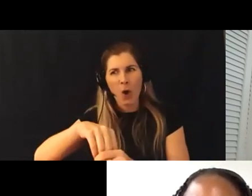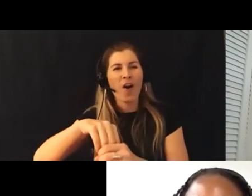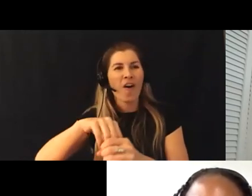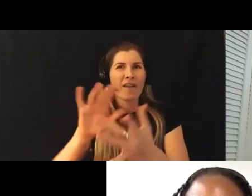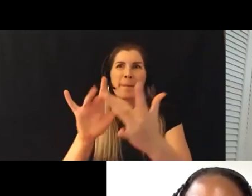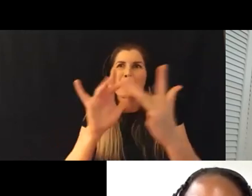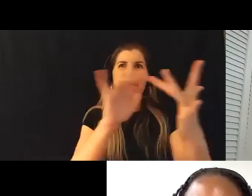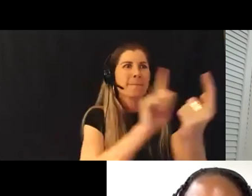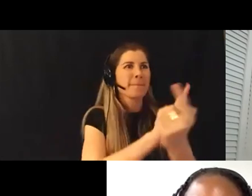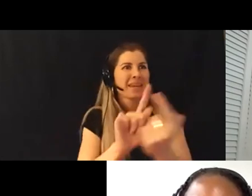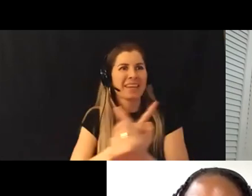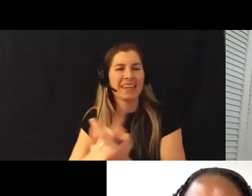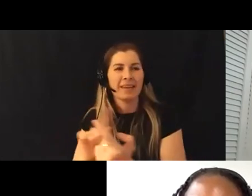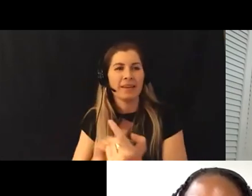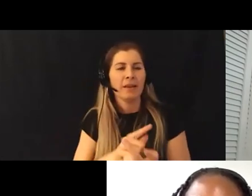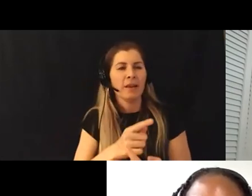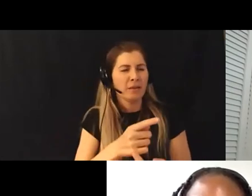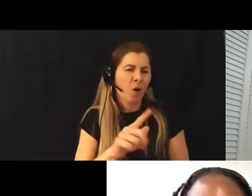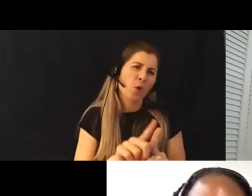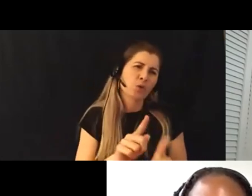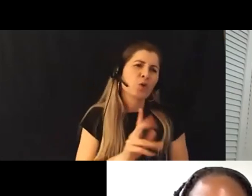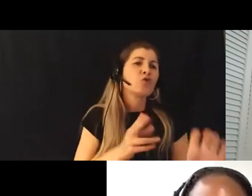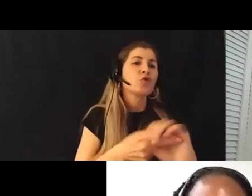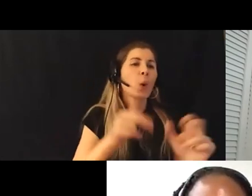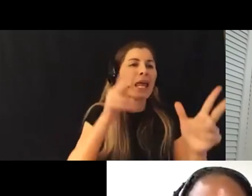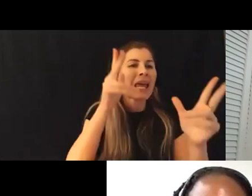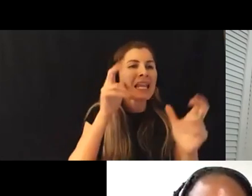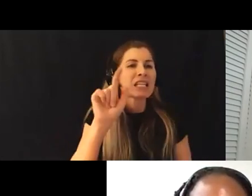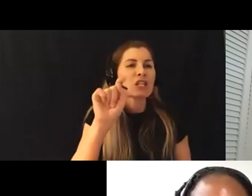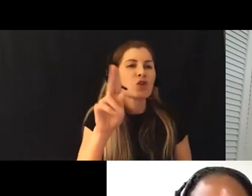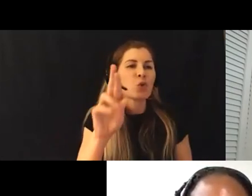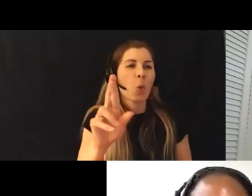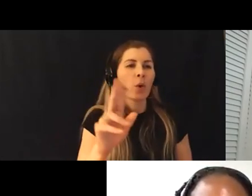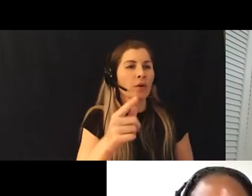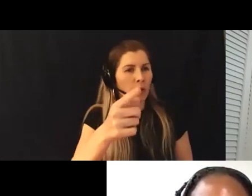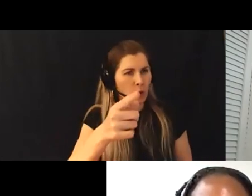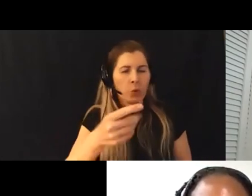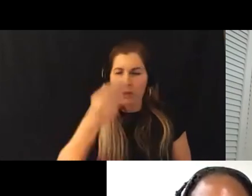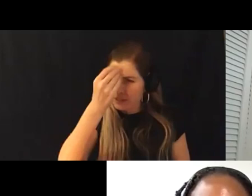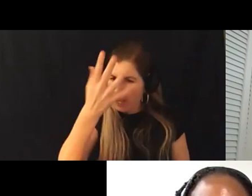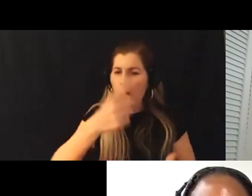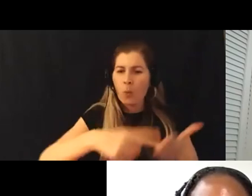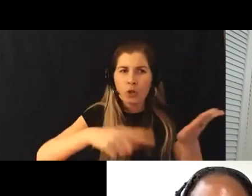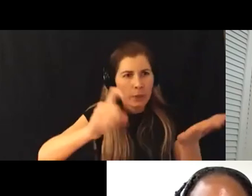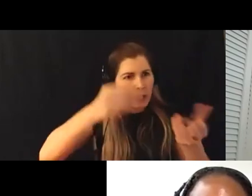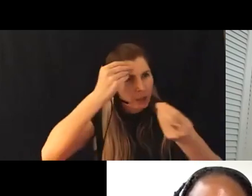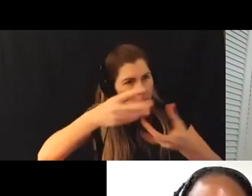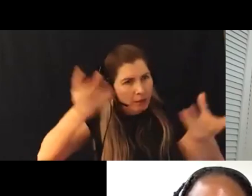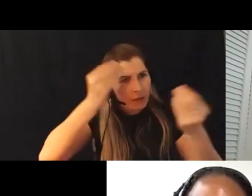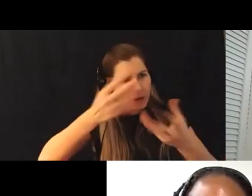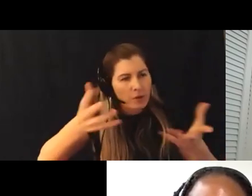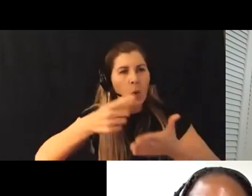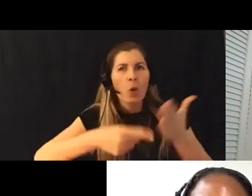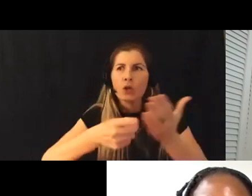and join a listening tour so that you can give voice to what you need, what you want, and what you see, and contribute to a